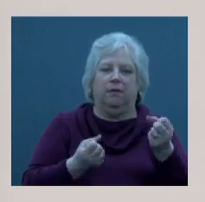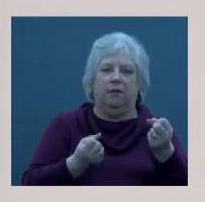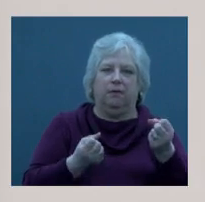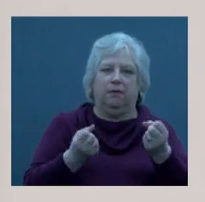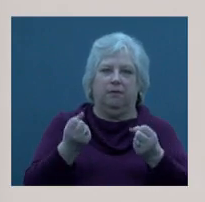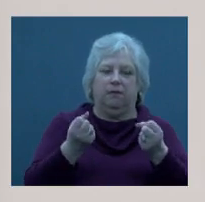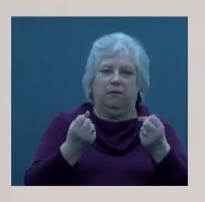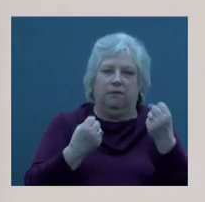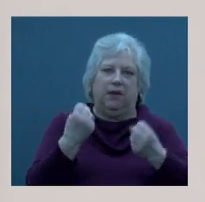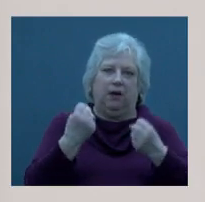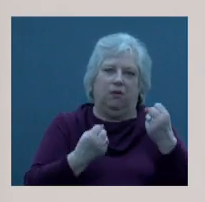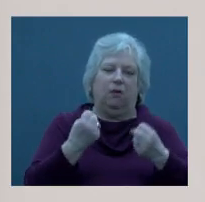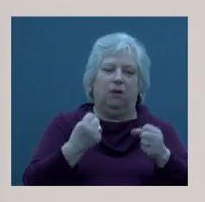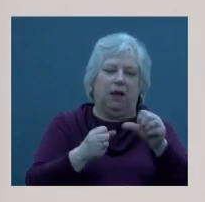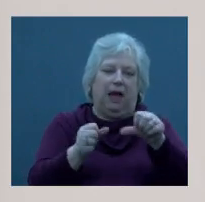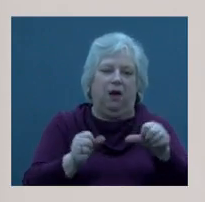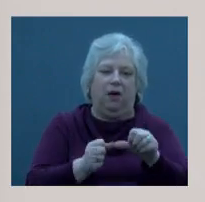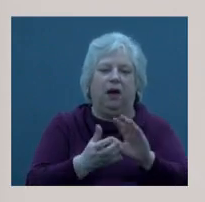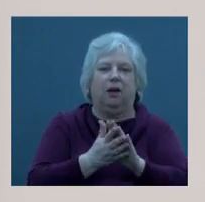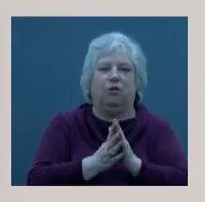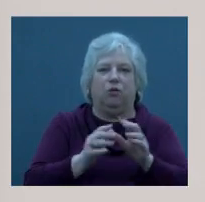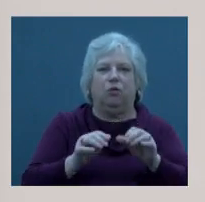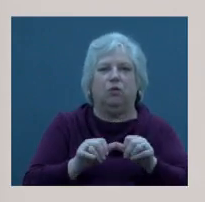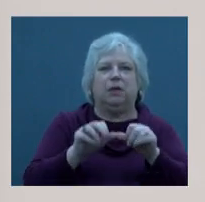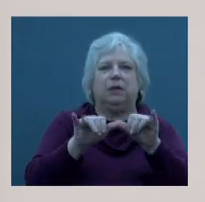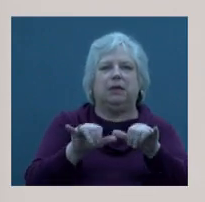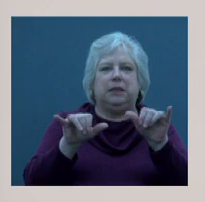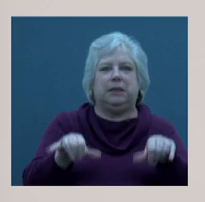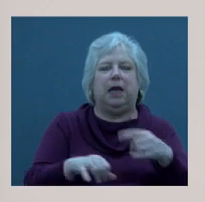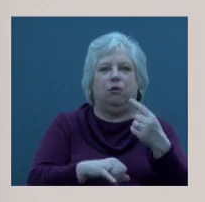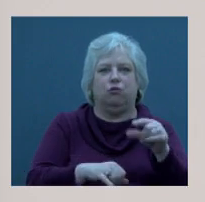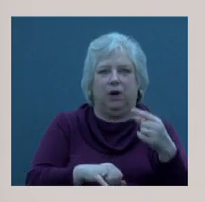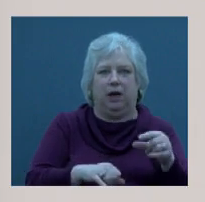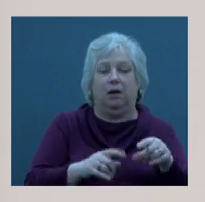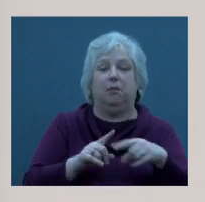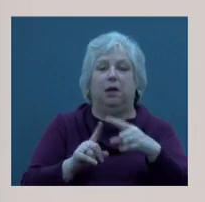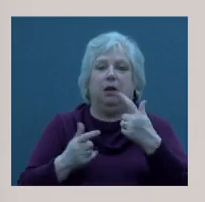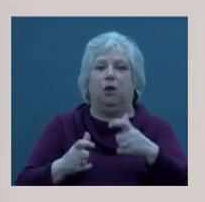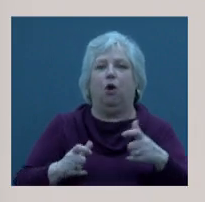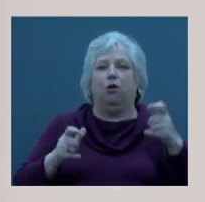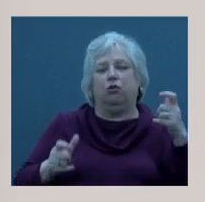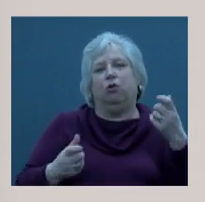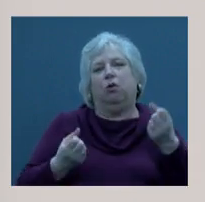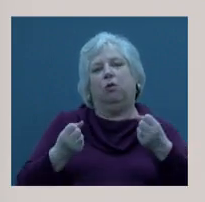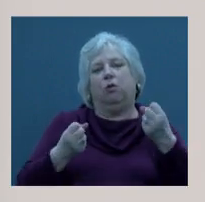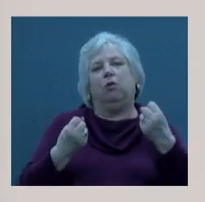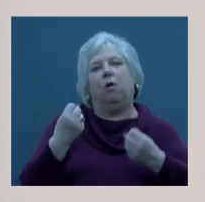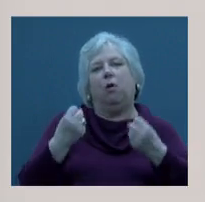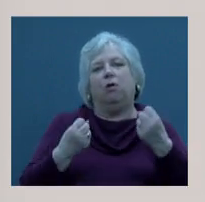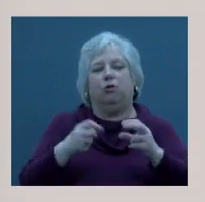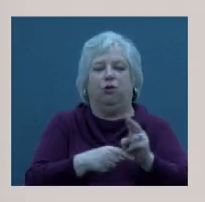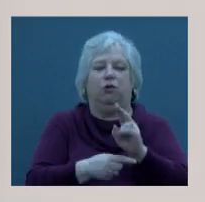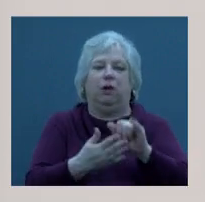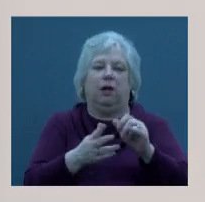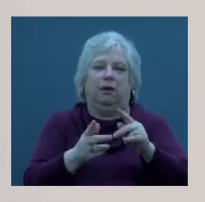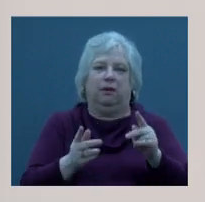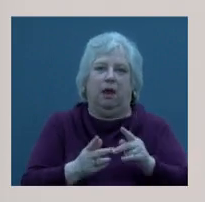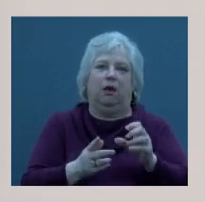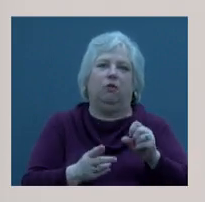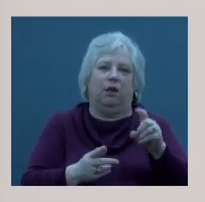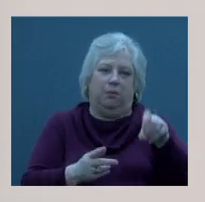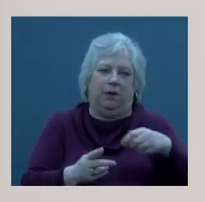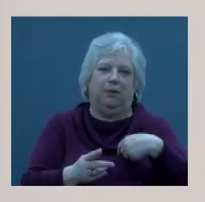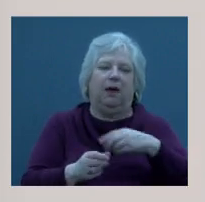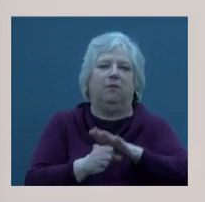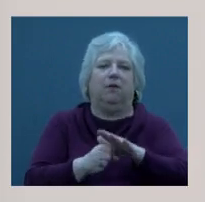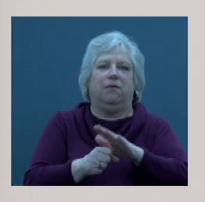vehicular area to be green space. Again, there will be larger vehicles using this site, therefore they must have